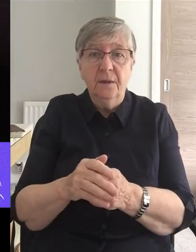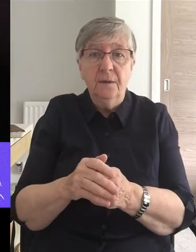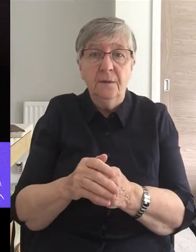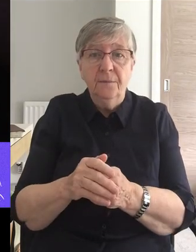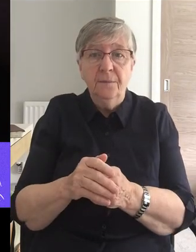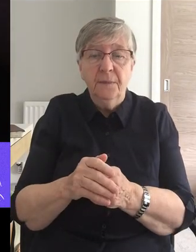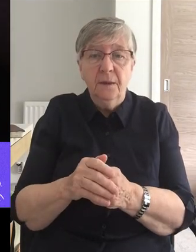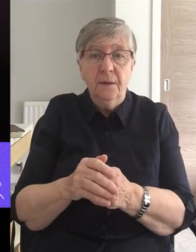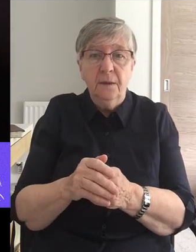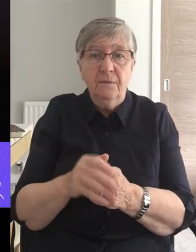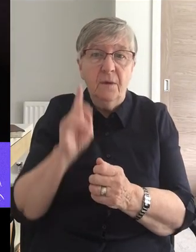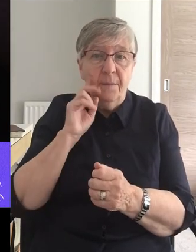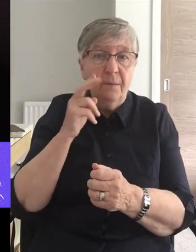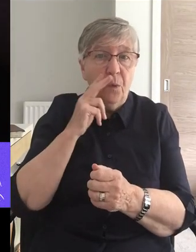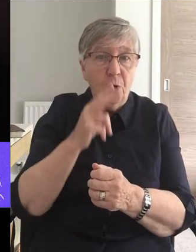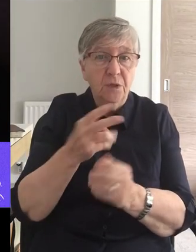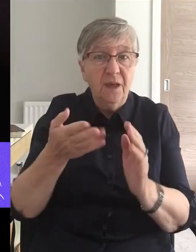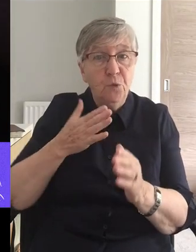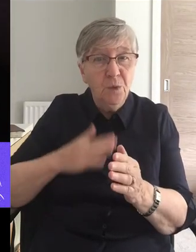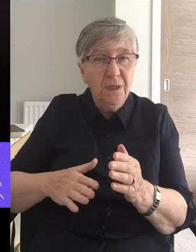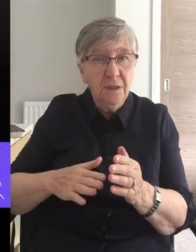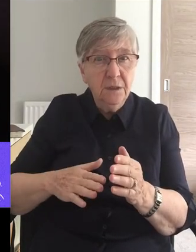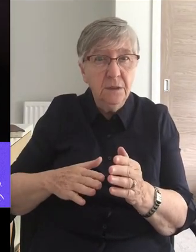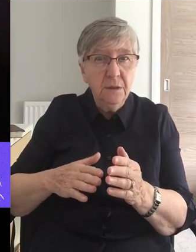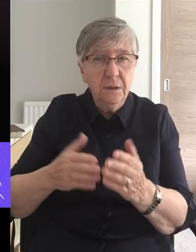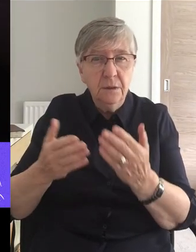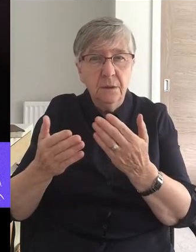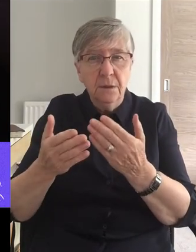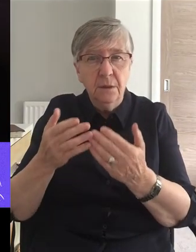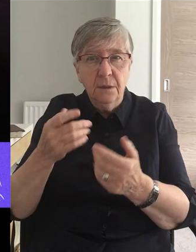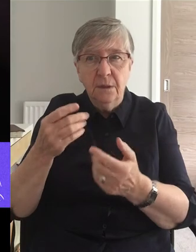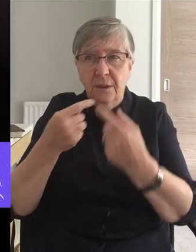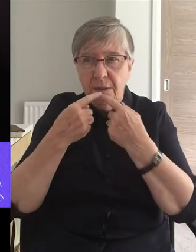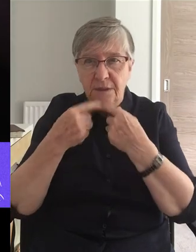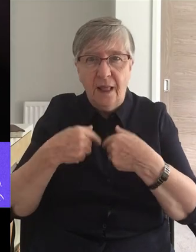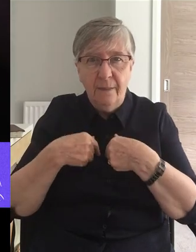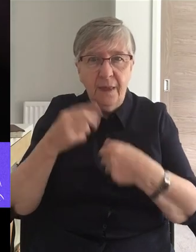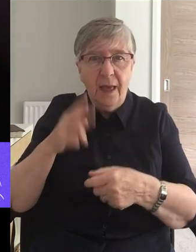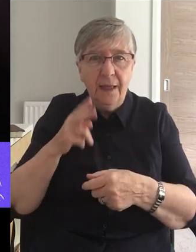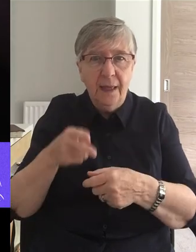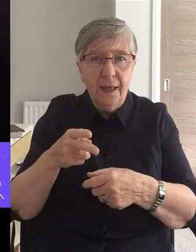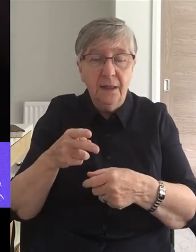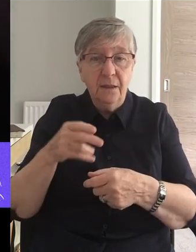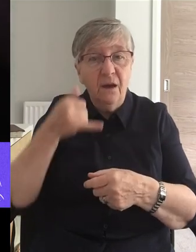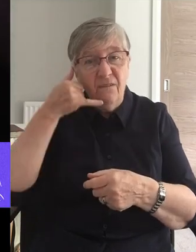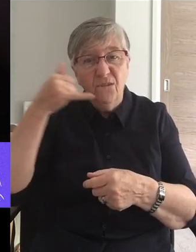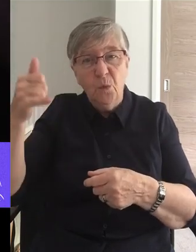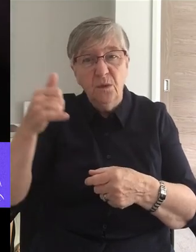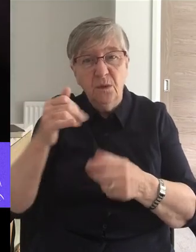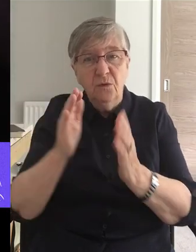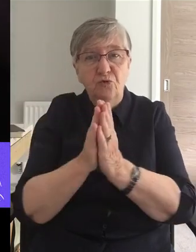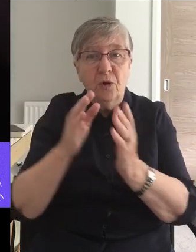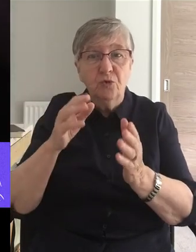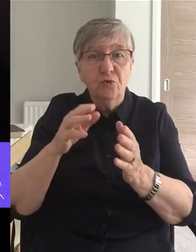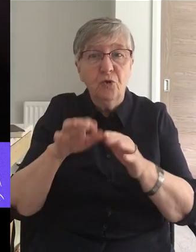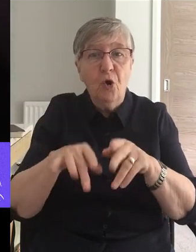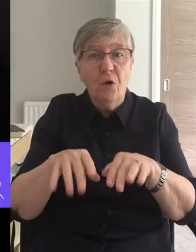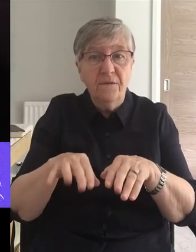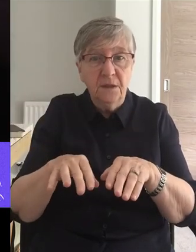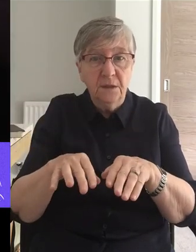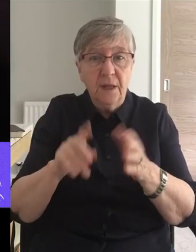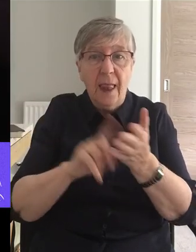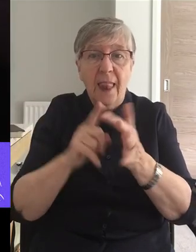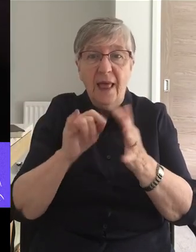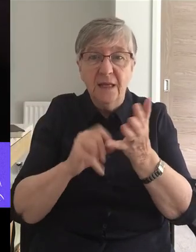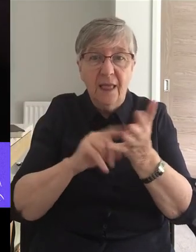those of you who are watching. And if you need a reminder of the telephone, if you contact the church office on Monday or Tuesday, then Leslie will be able